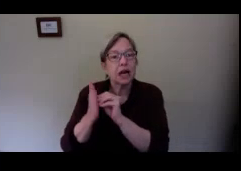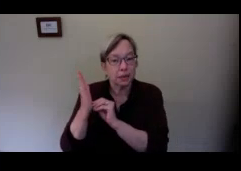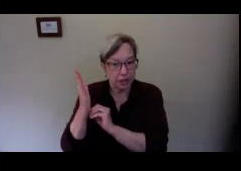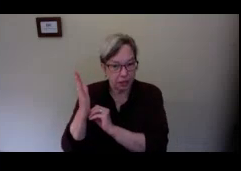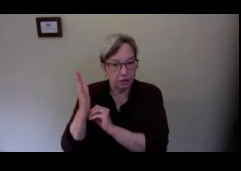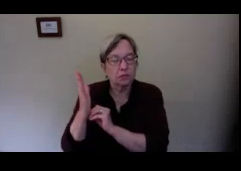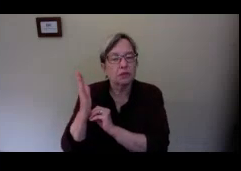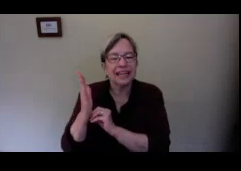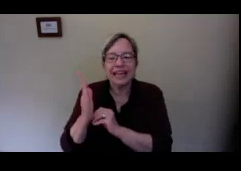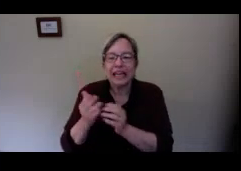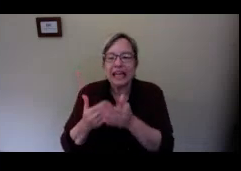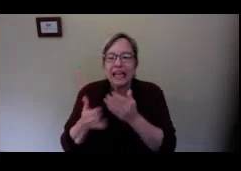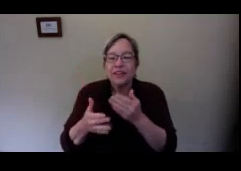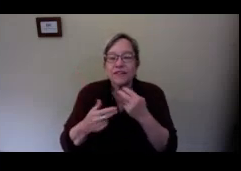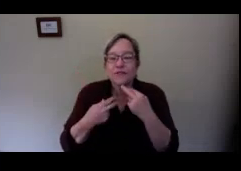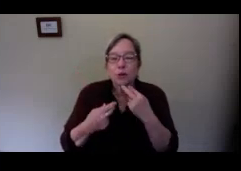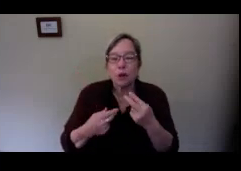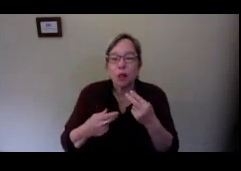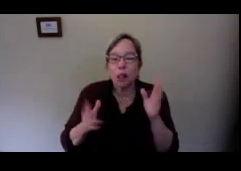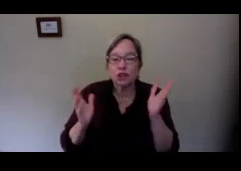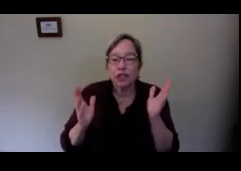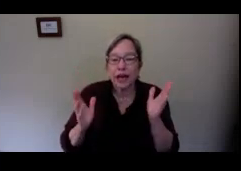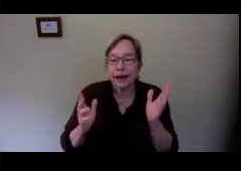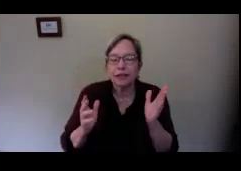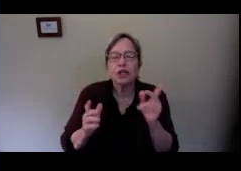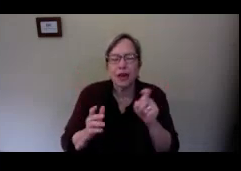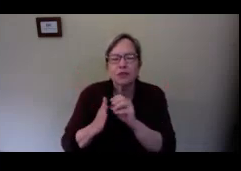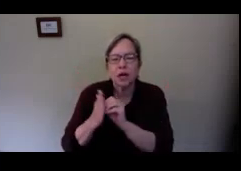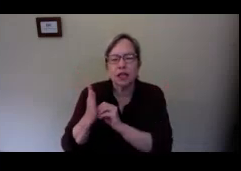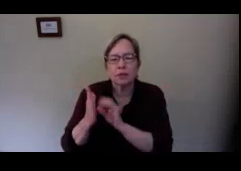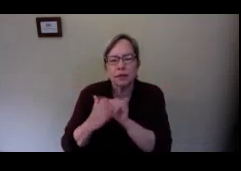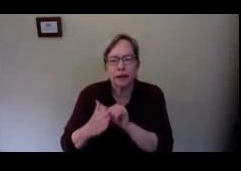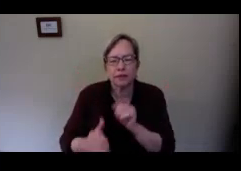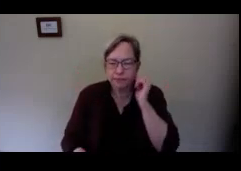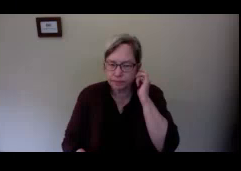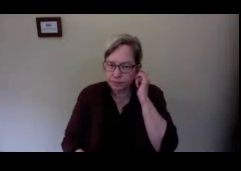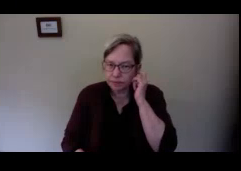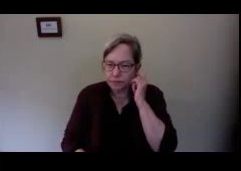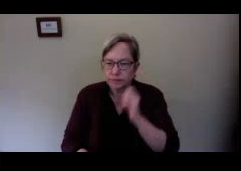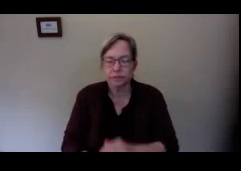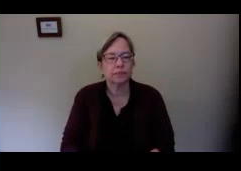a verbal conversation, it's good to document that that conversation happened.